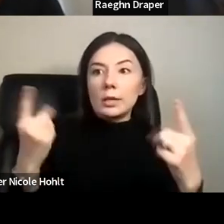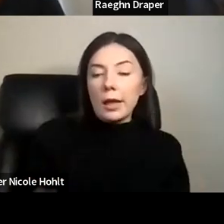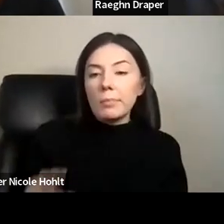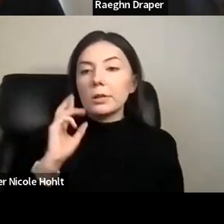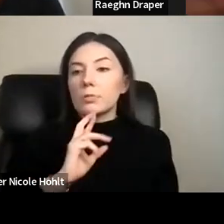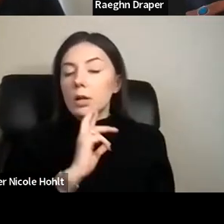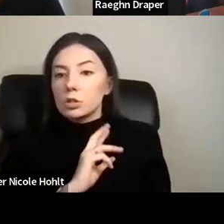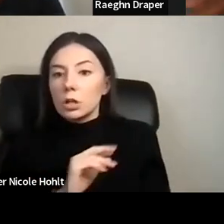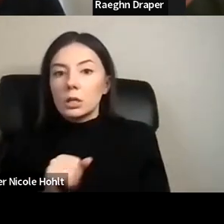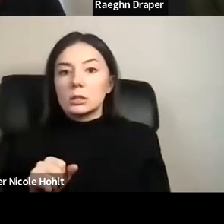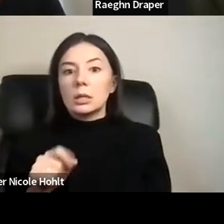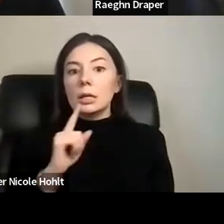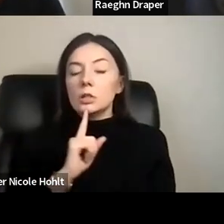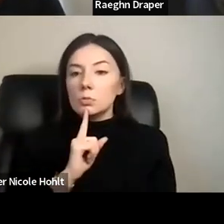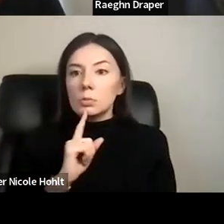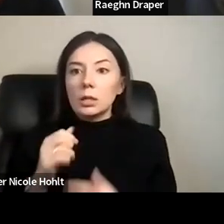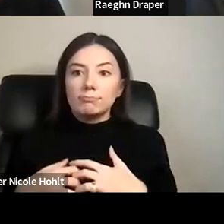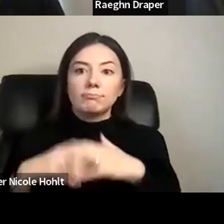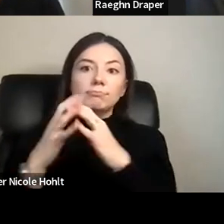into a more mainstream accessible form.